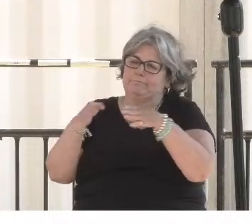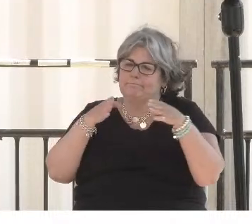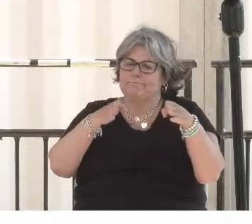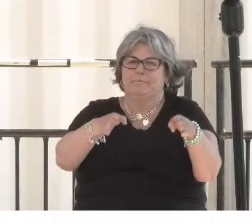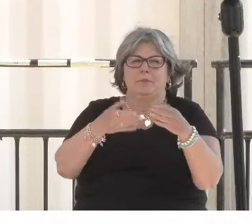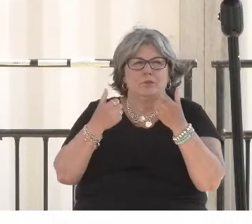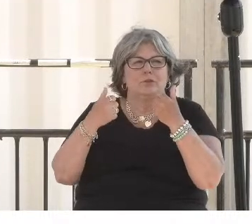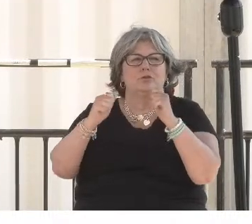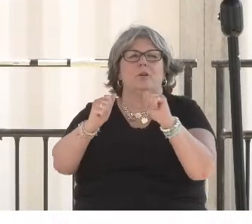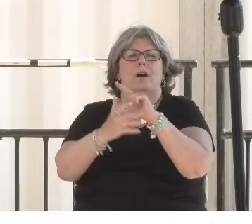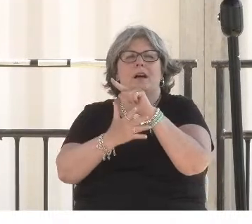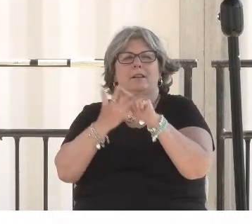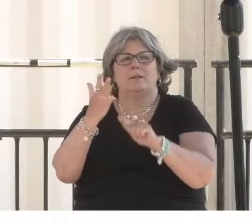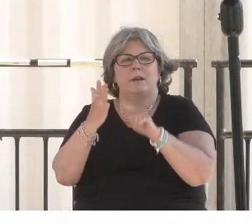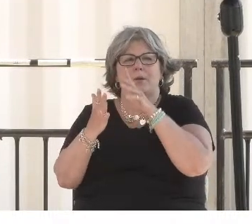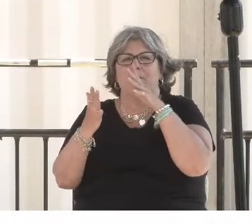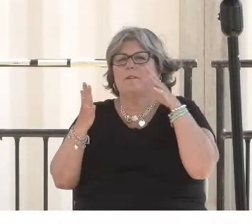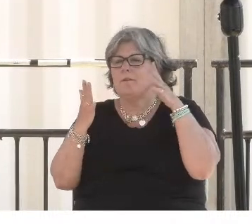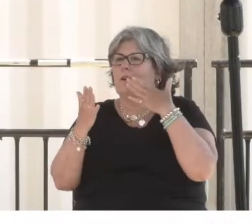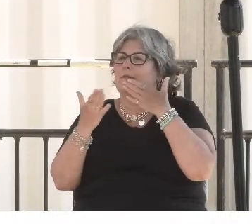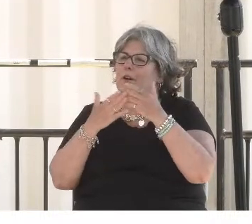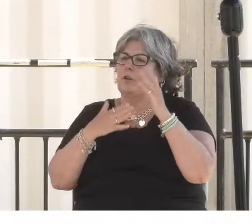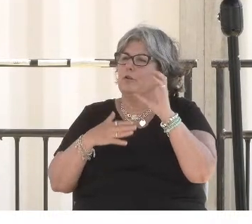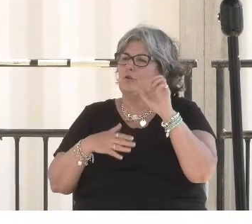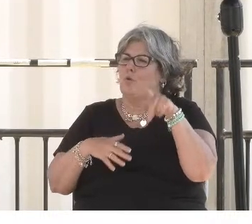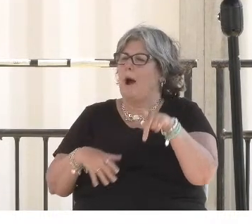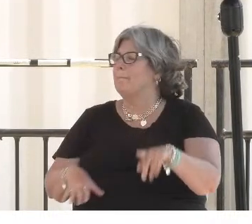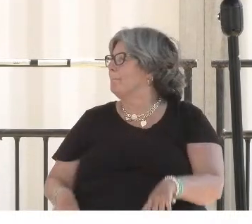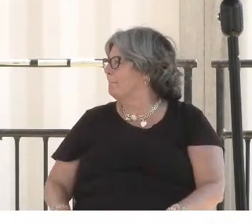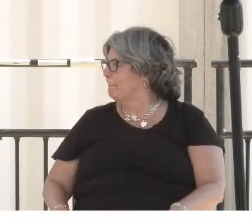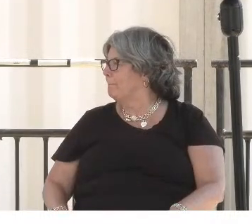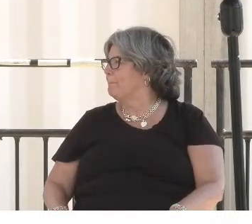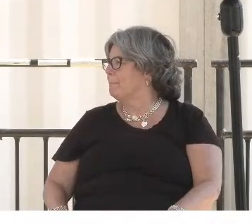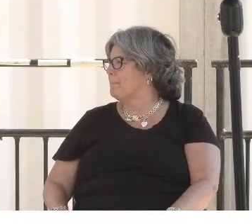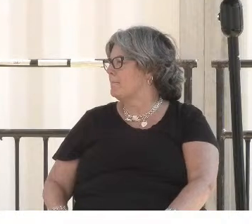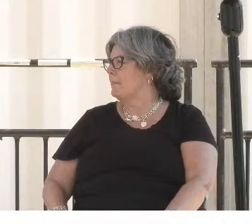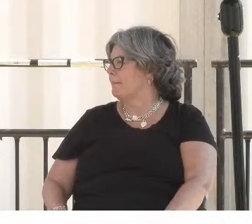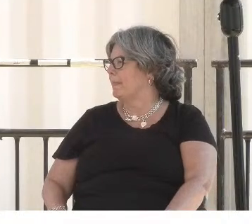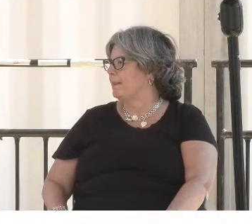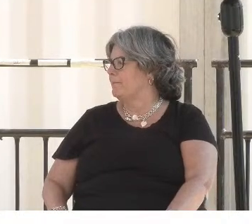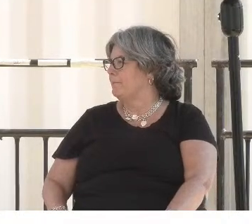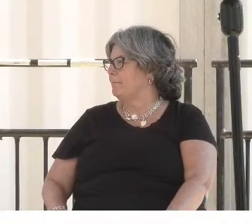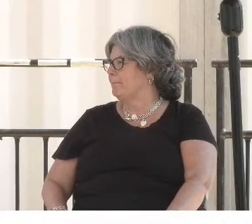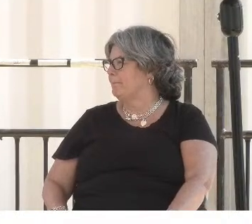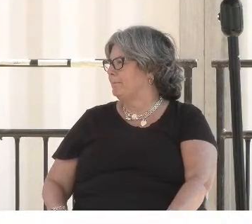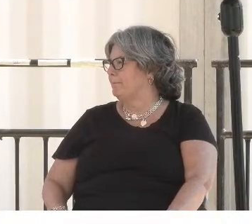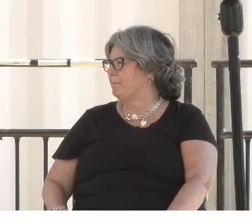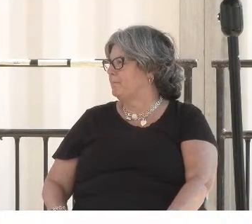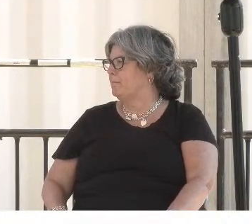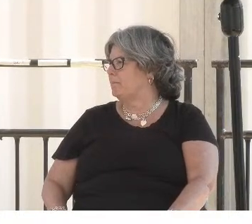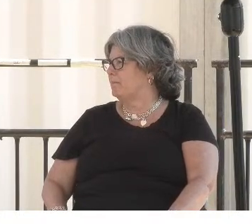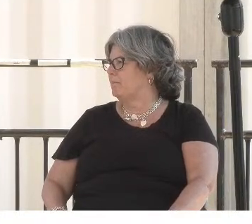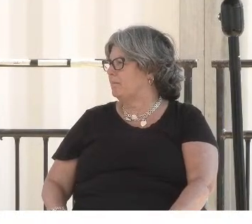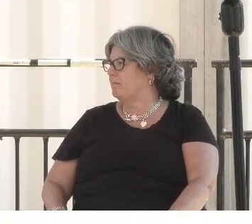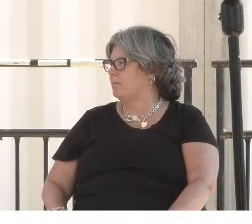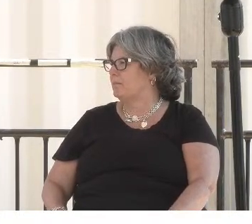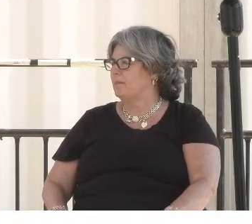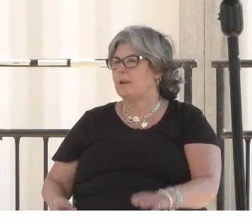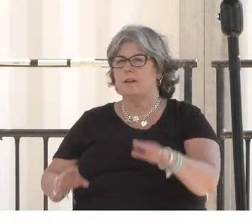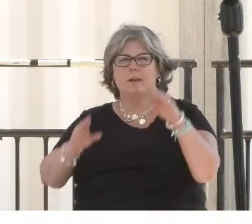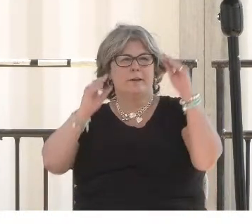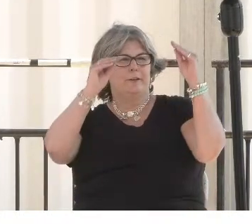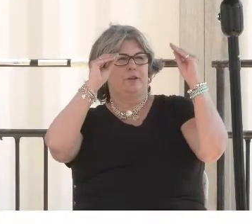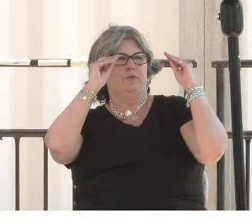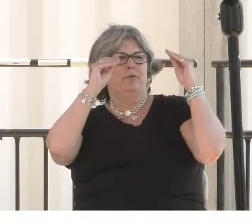make sure that we can farm a viable crop. Gotcha. And I'm sure that, you school us on just the